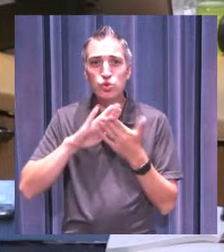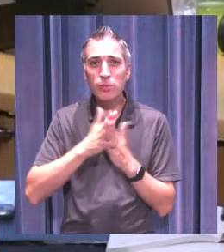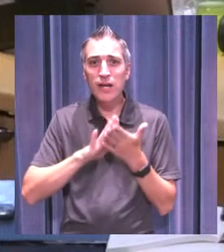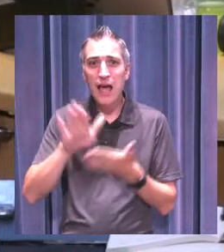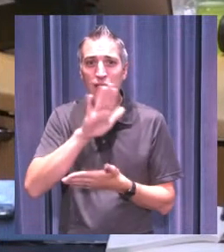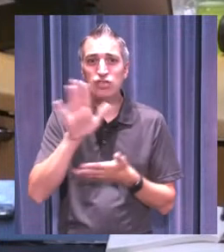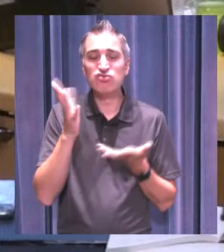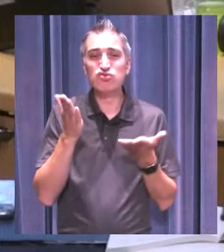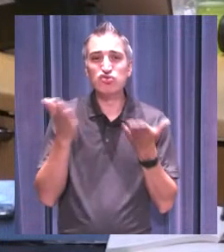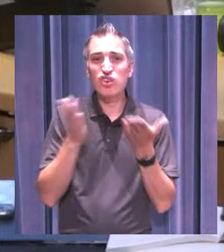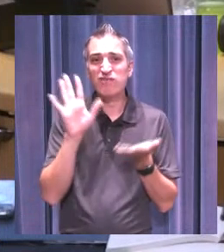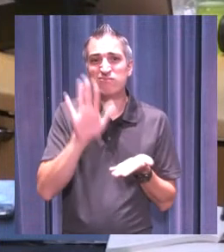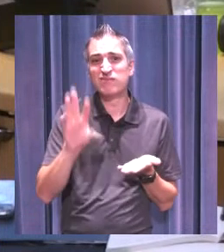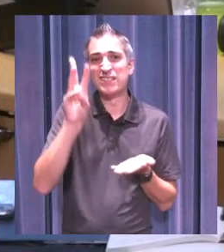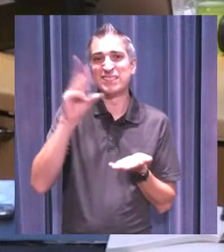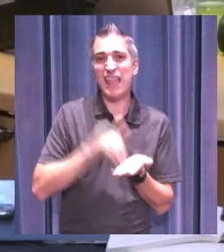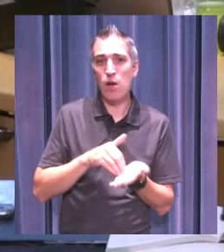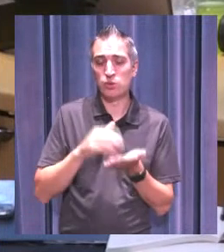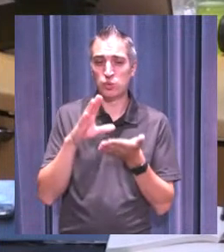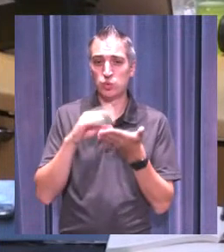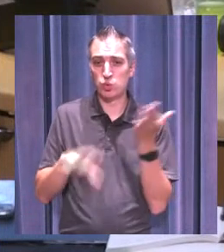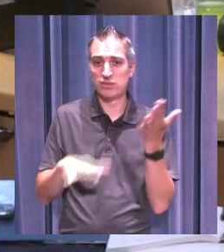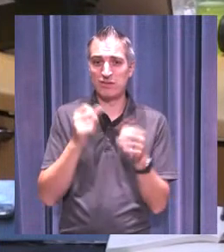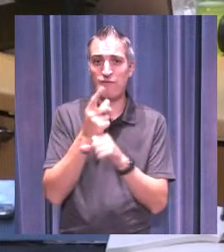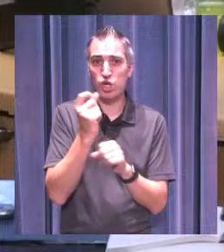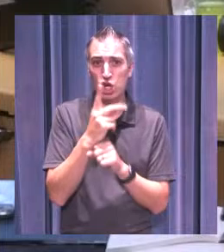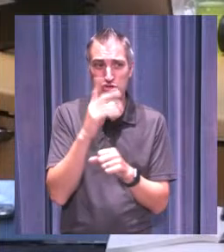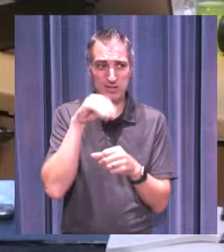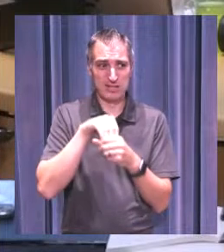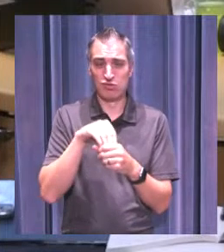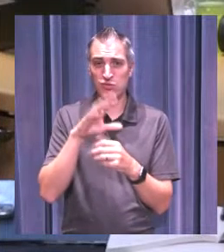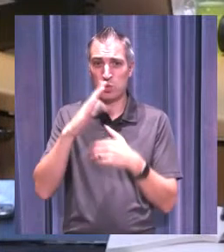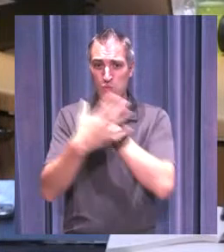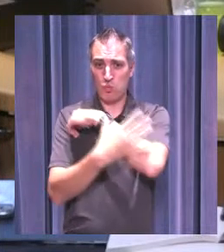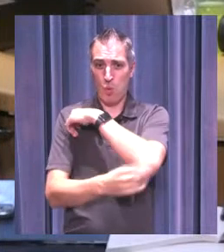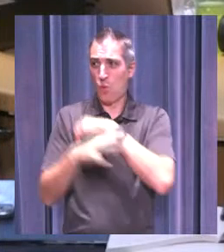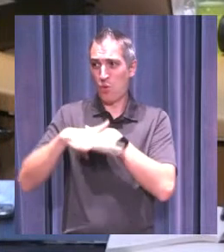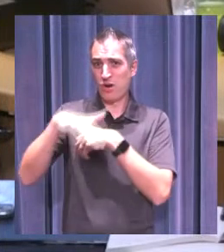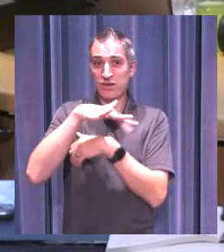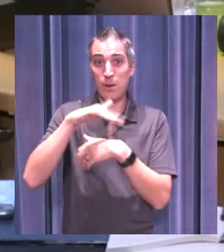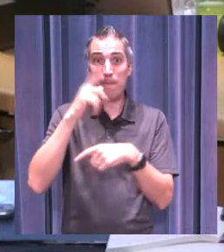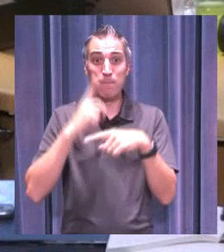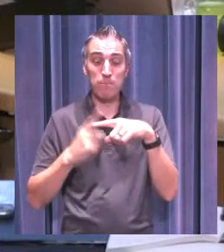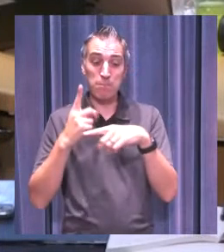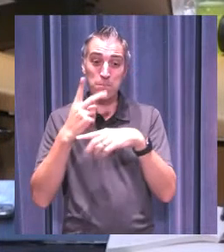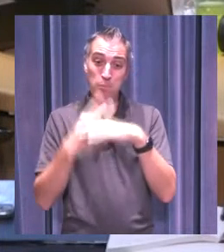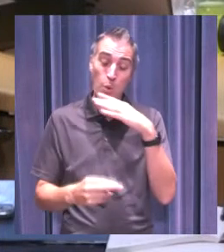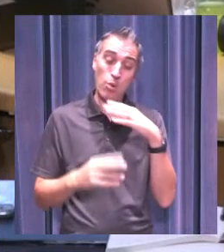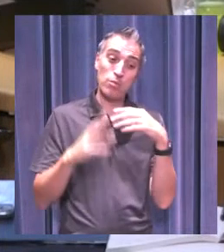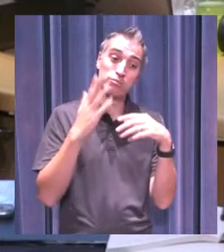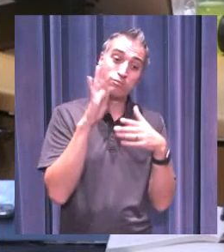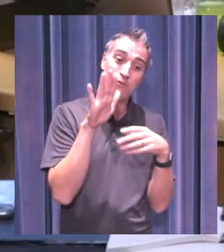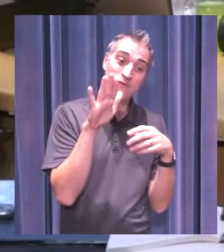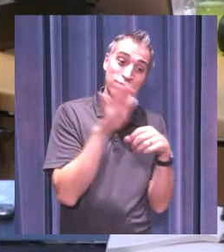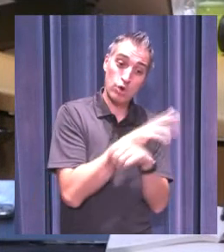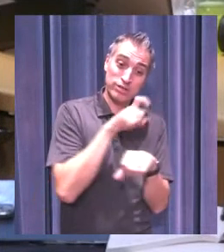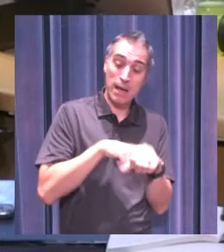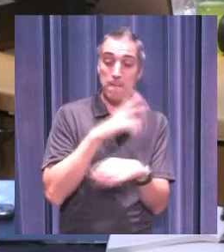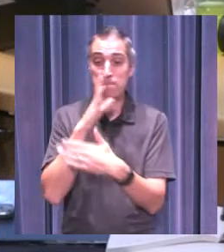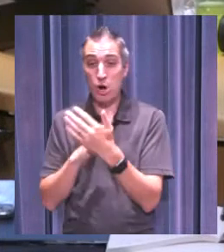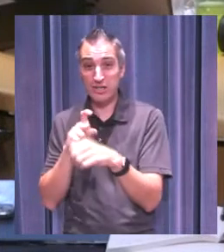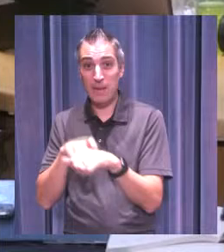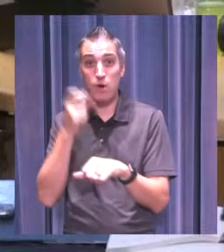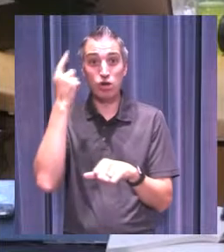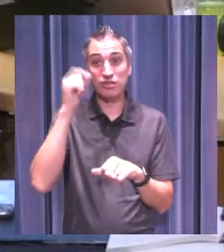roughly 6,000 students a year, both part-time and full-time. The tuition at Adrian College is